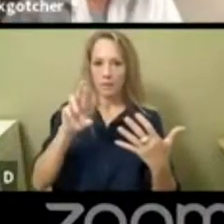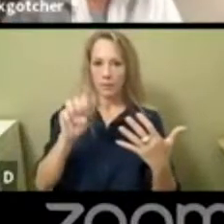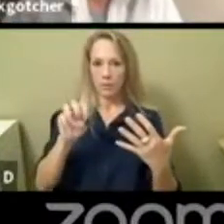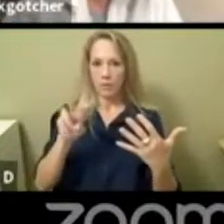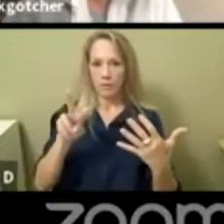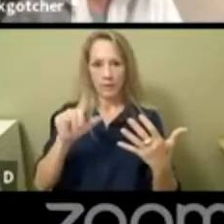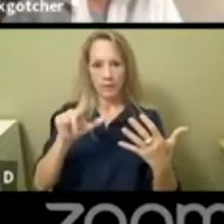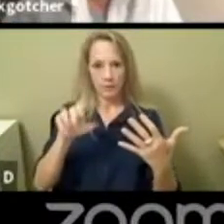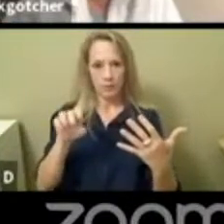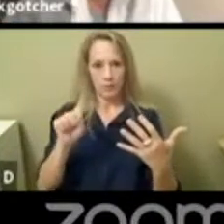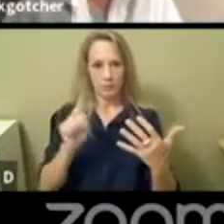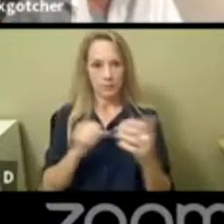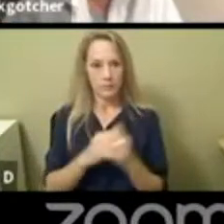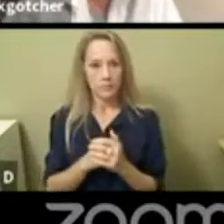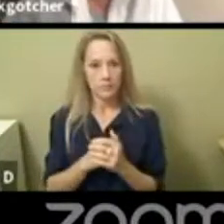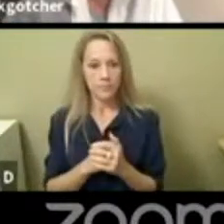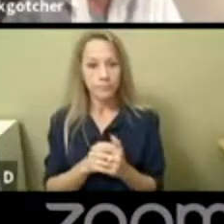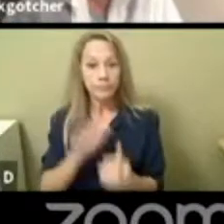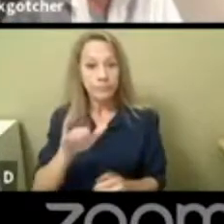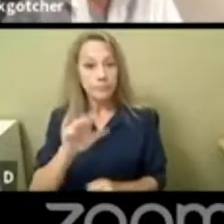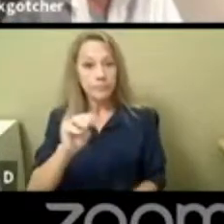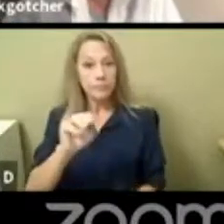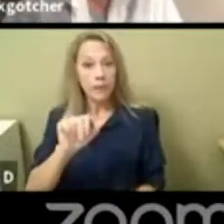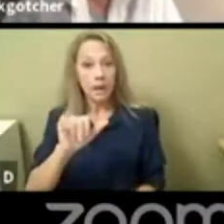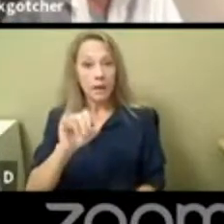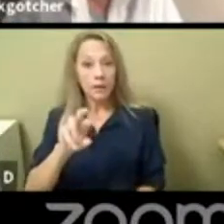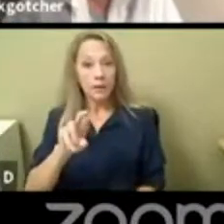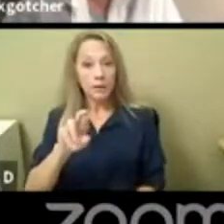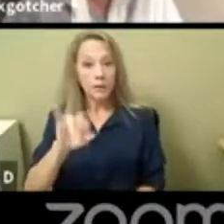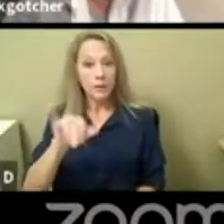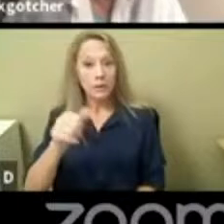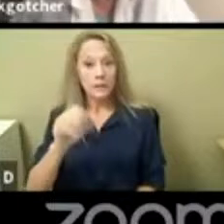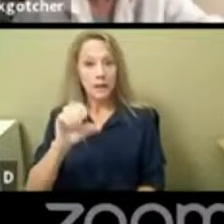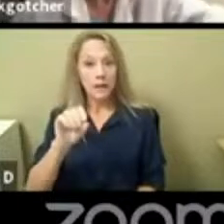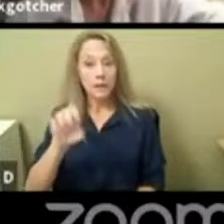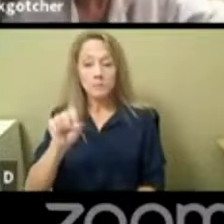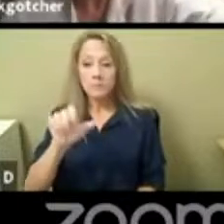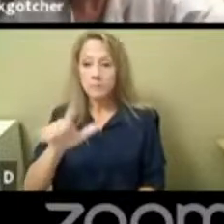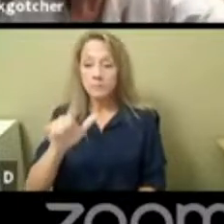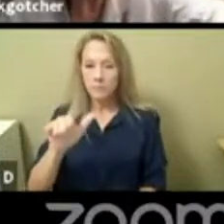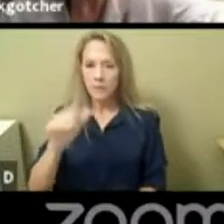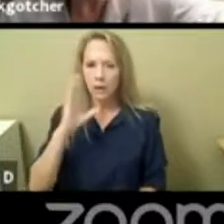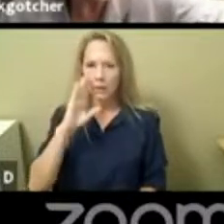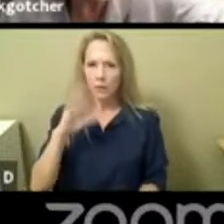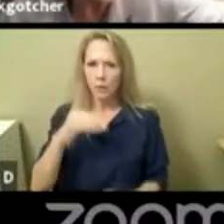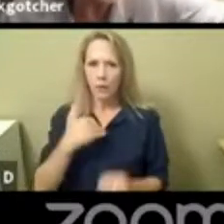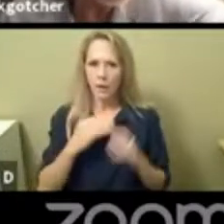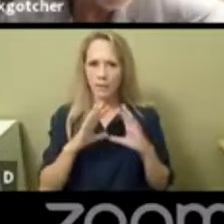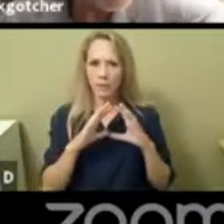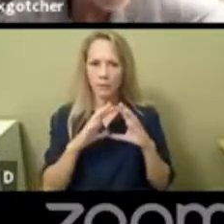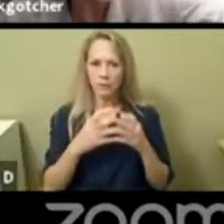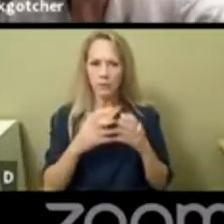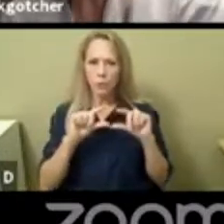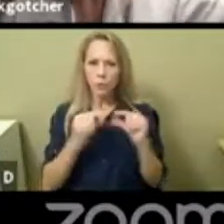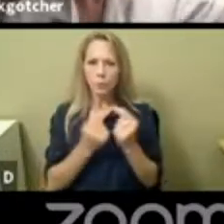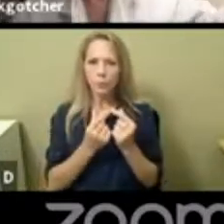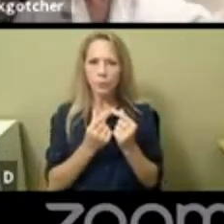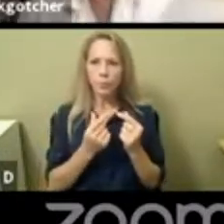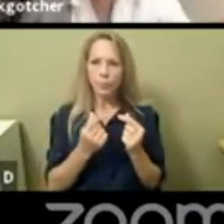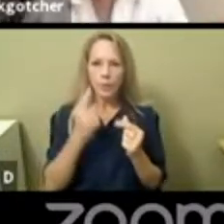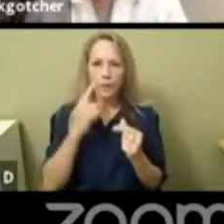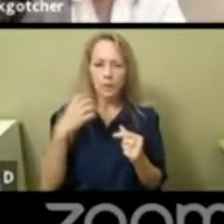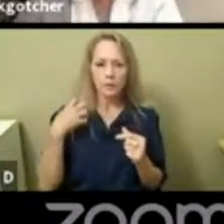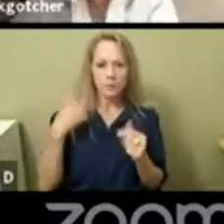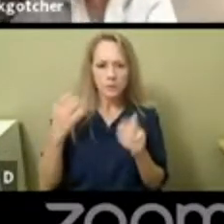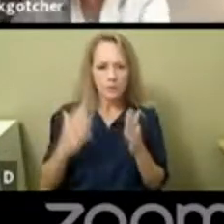So Mayor Jacobs, I know there's a group that I think Chairman Plowman